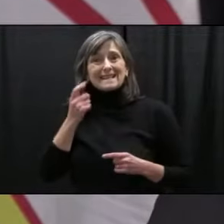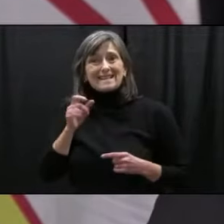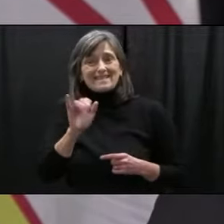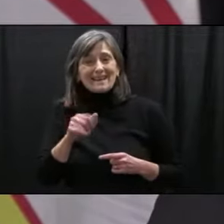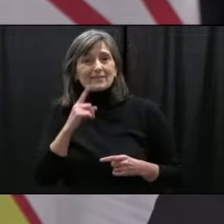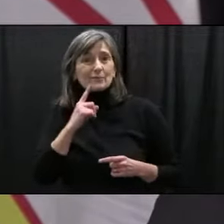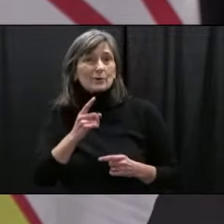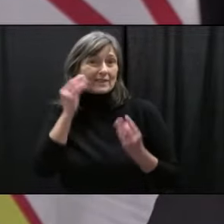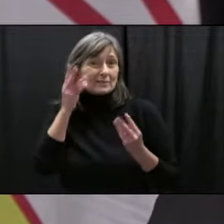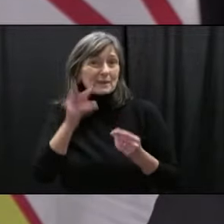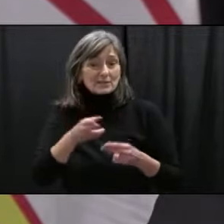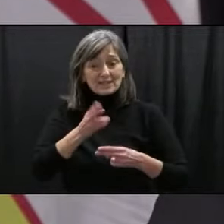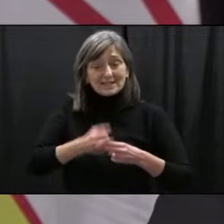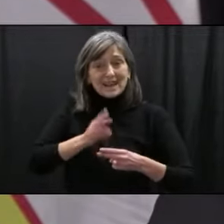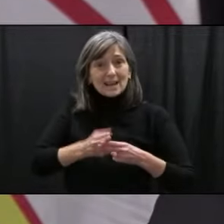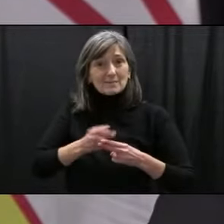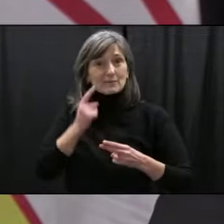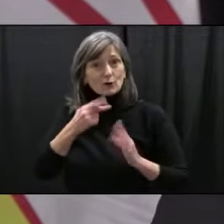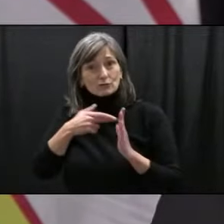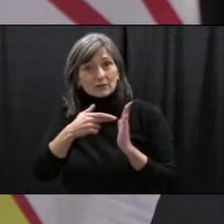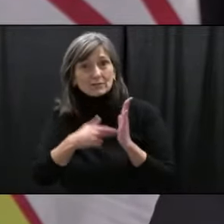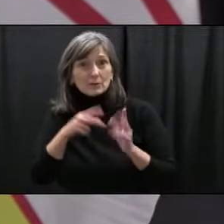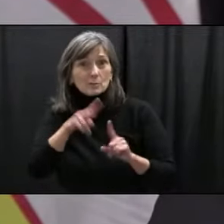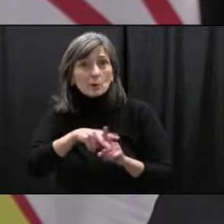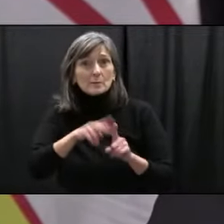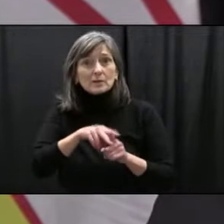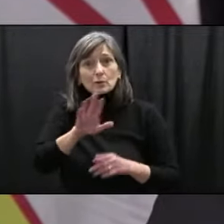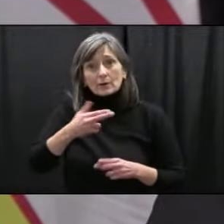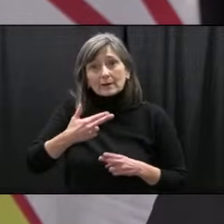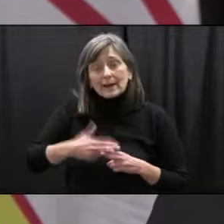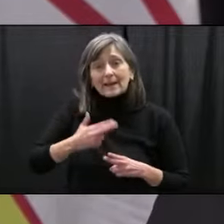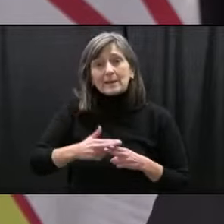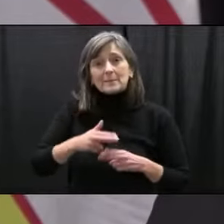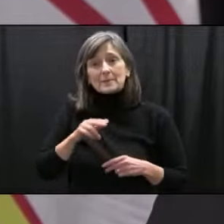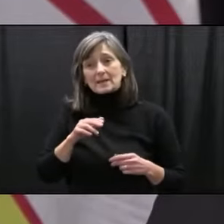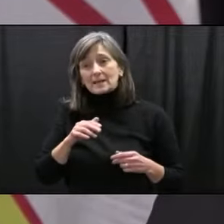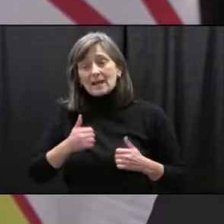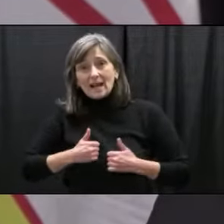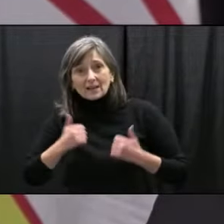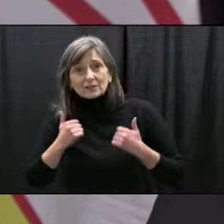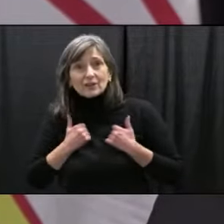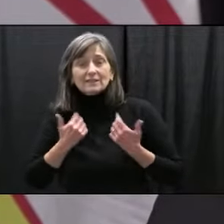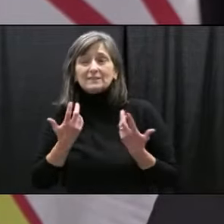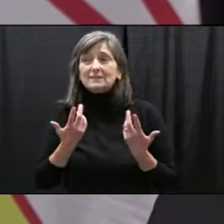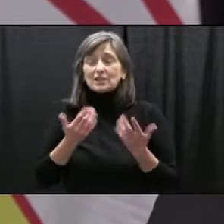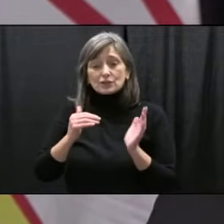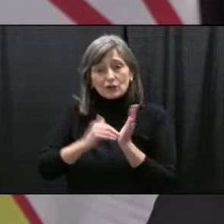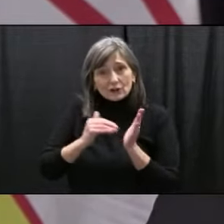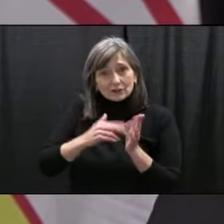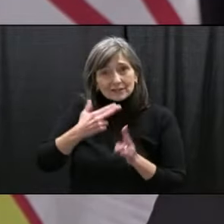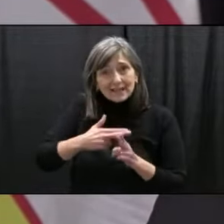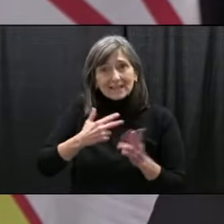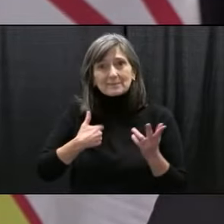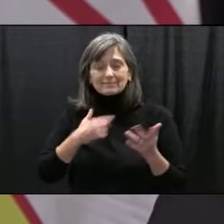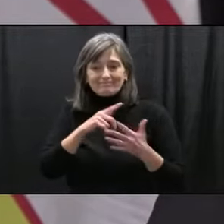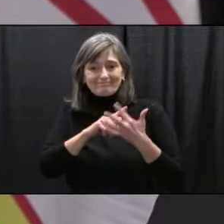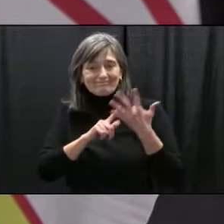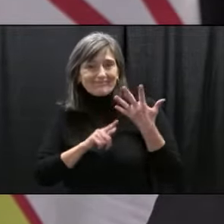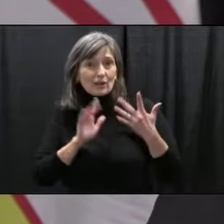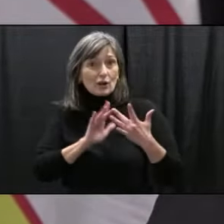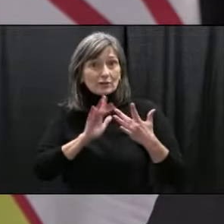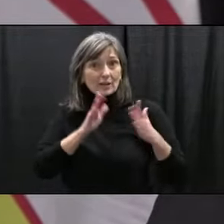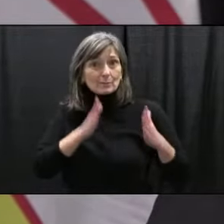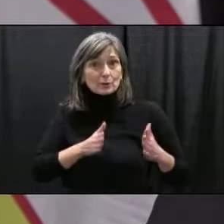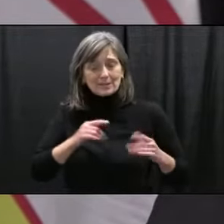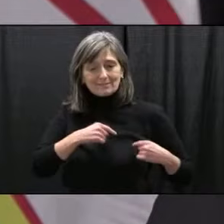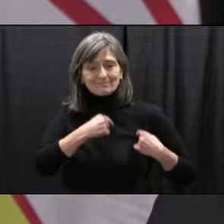We know how difficult it is to hear that, and so as has already been indicated, we have spent today and into